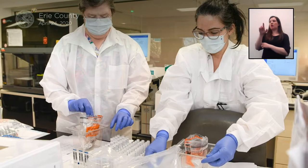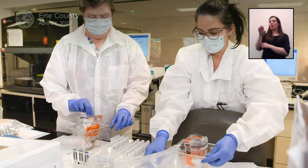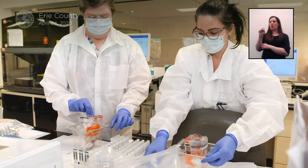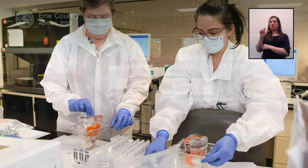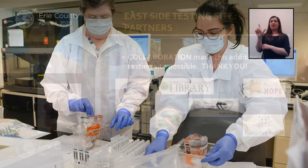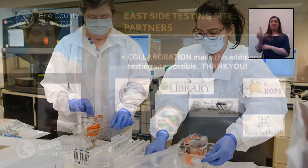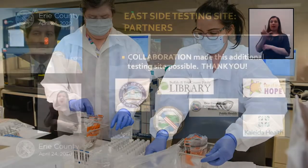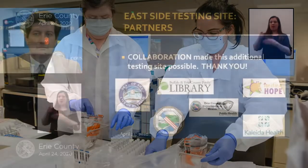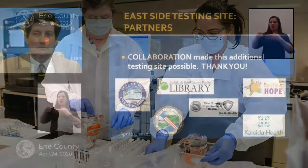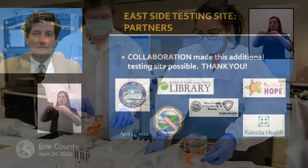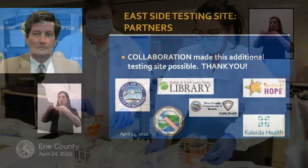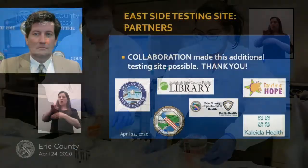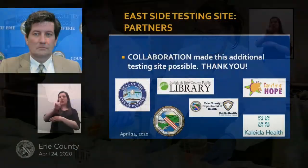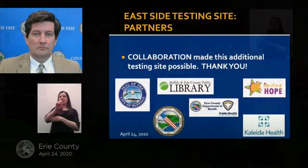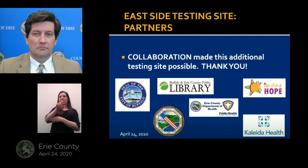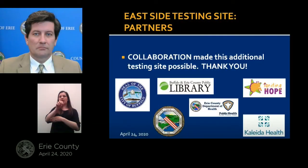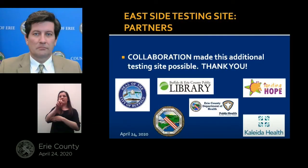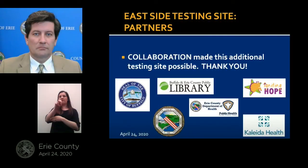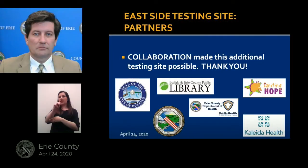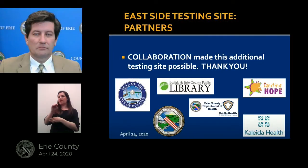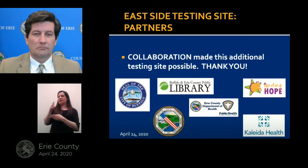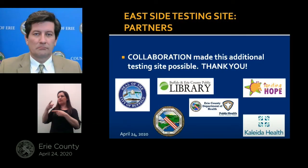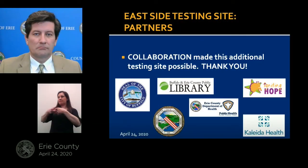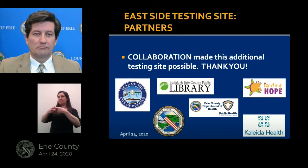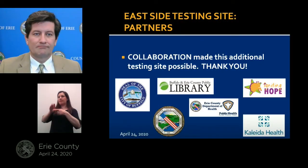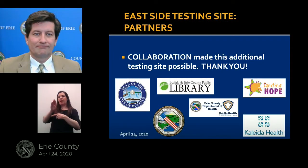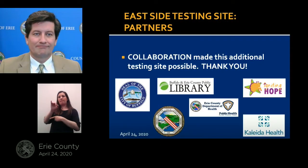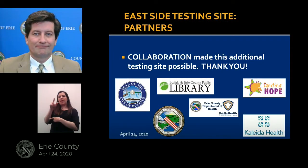of Delavan and Bailey.